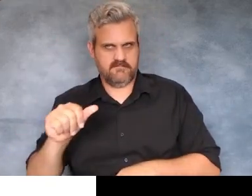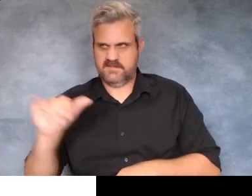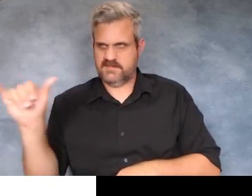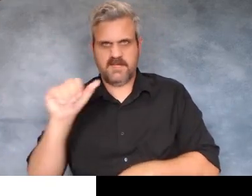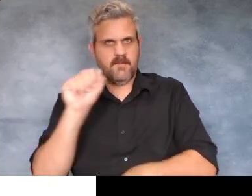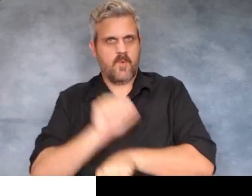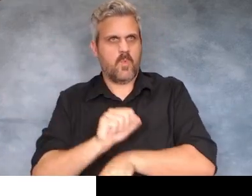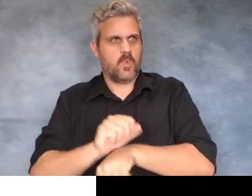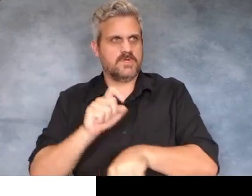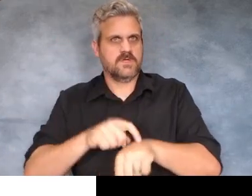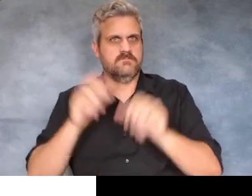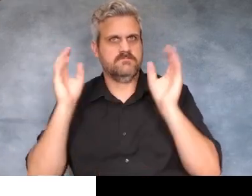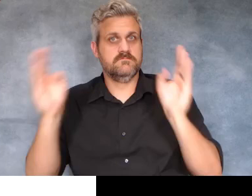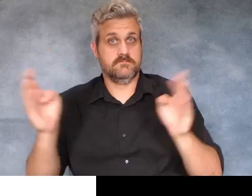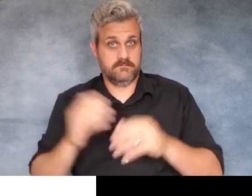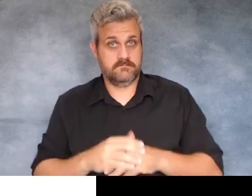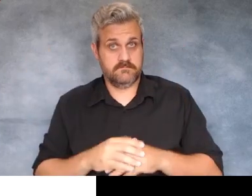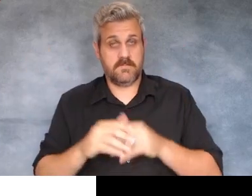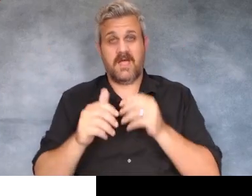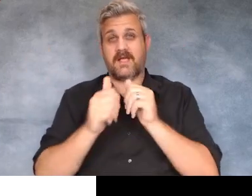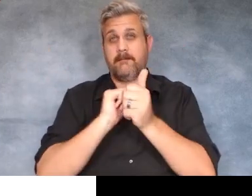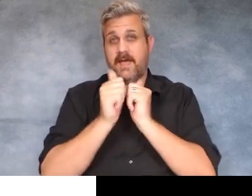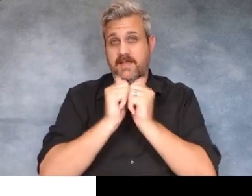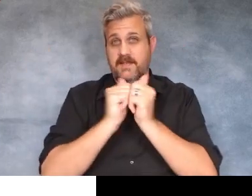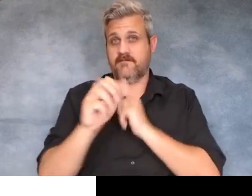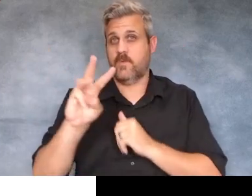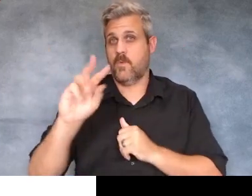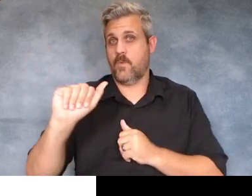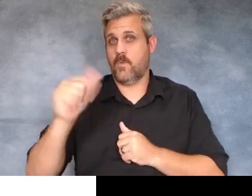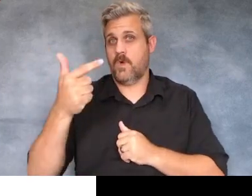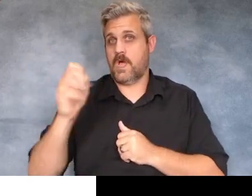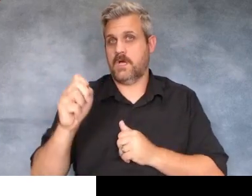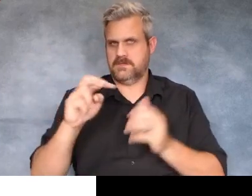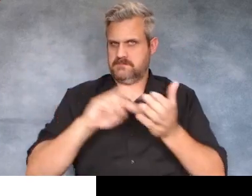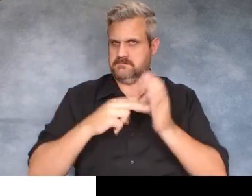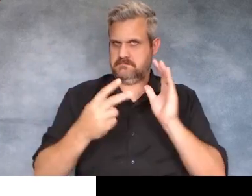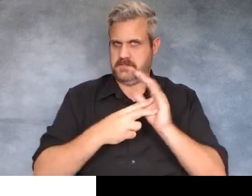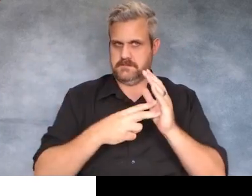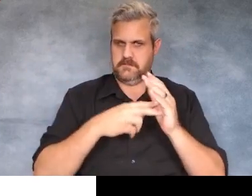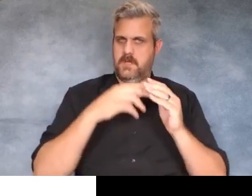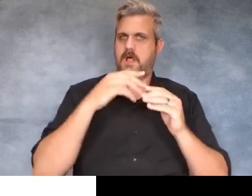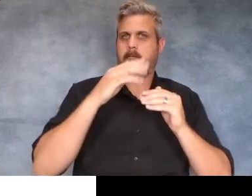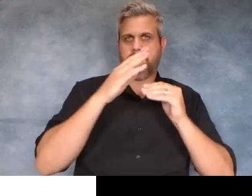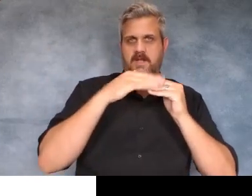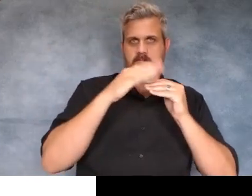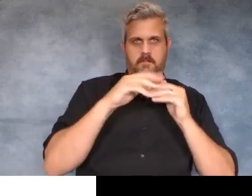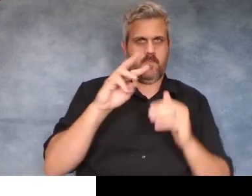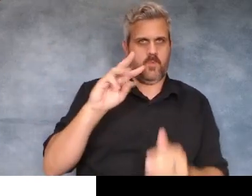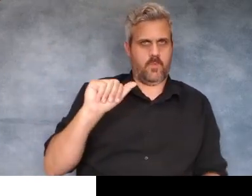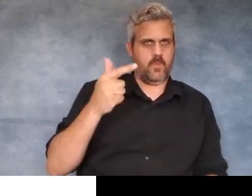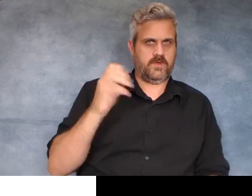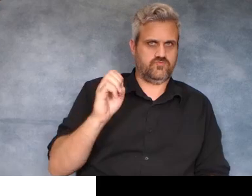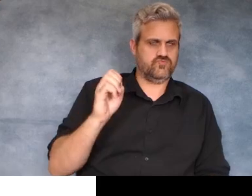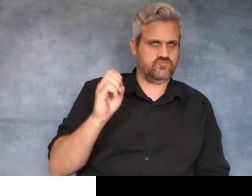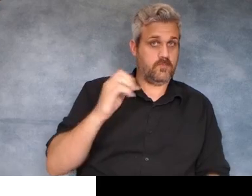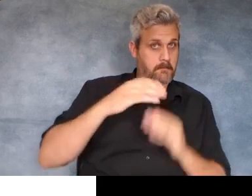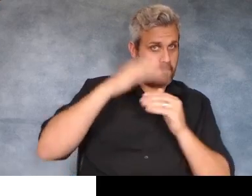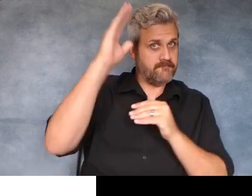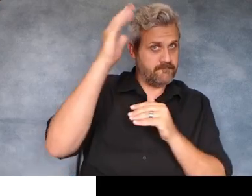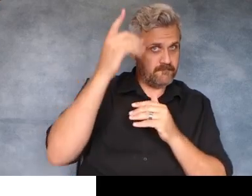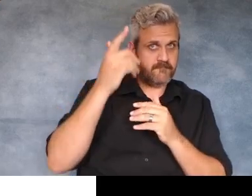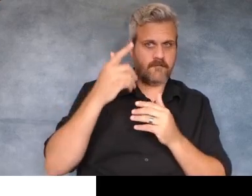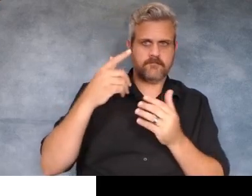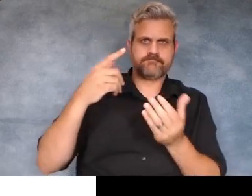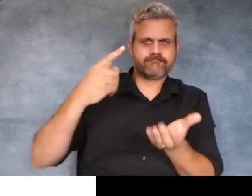work. A competitive wage means at or above the minimum wage. By having this